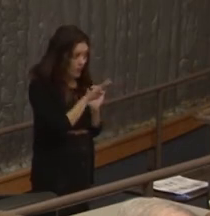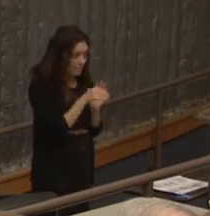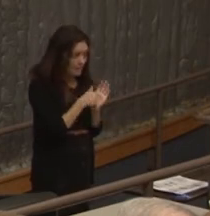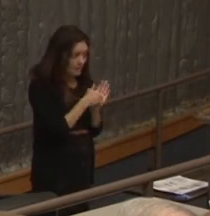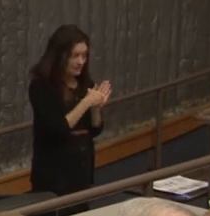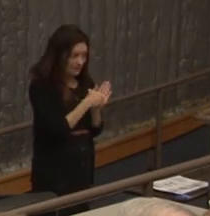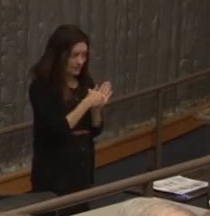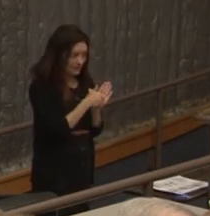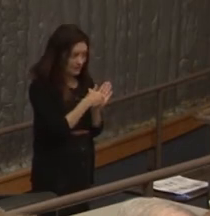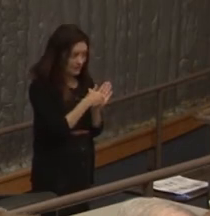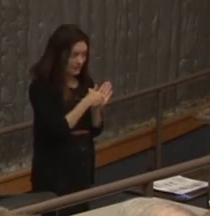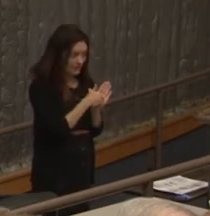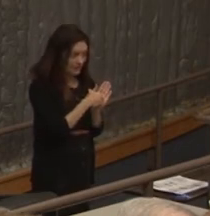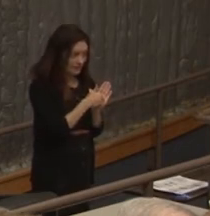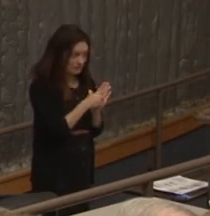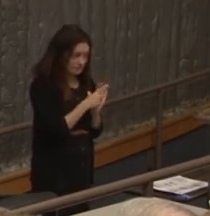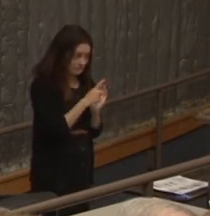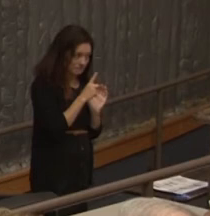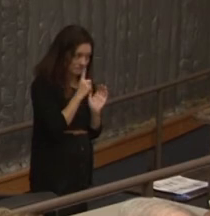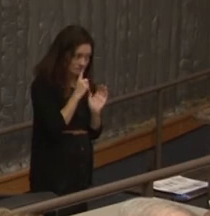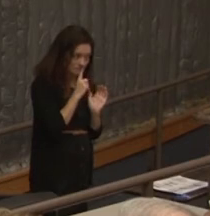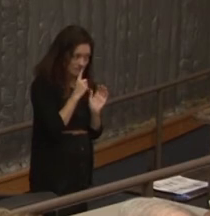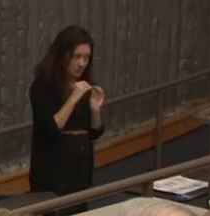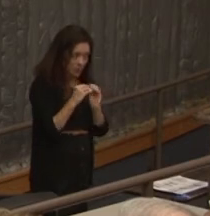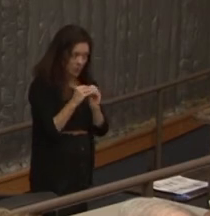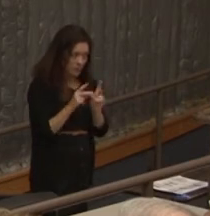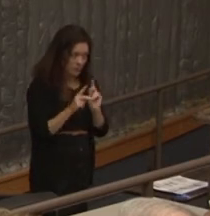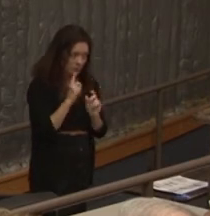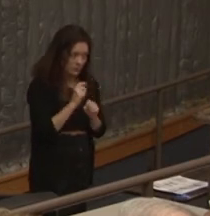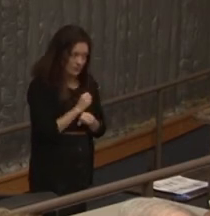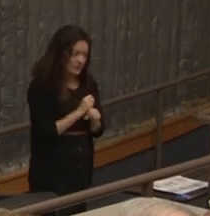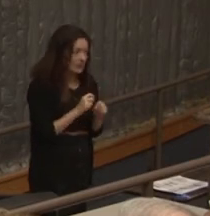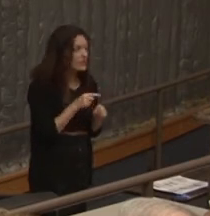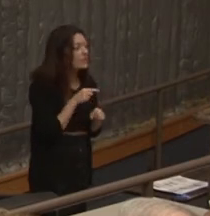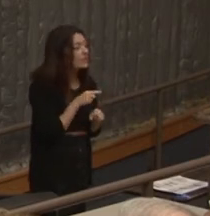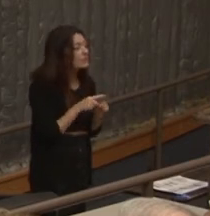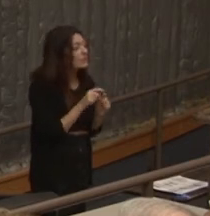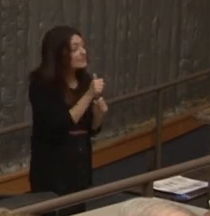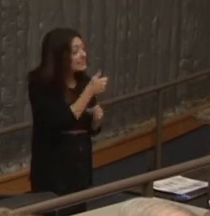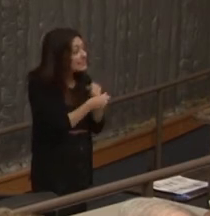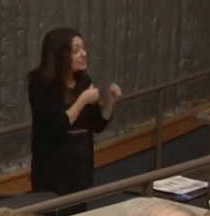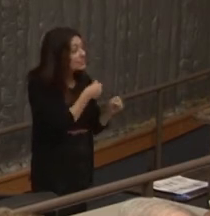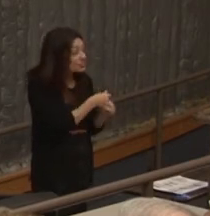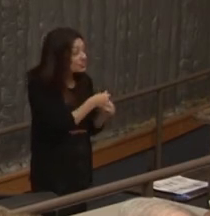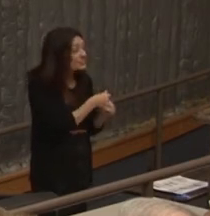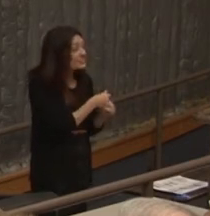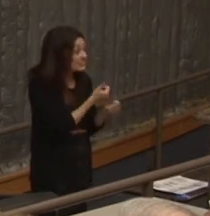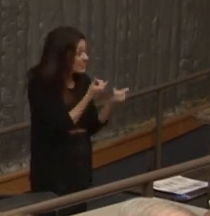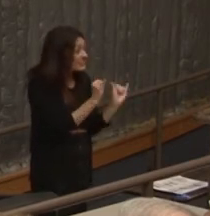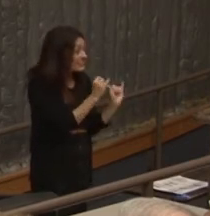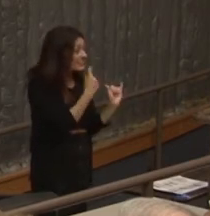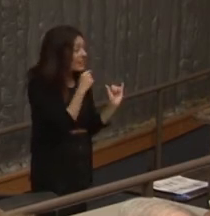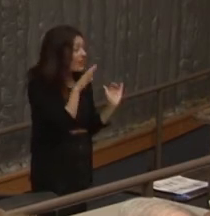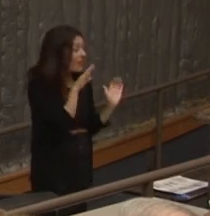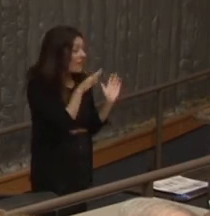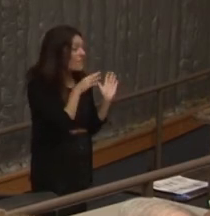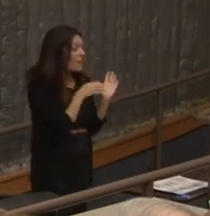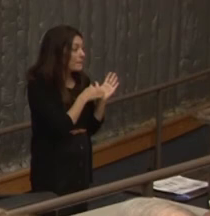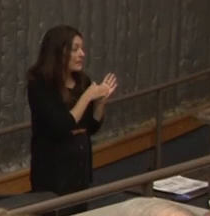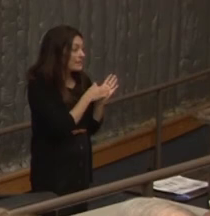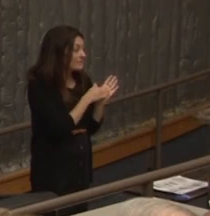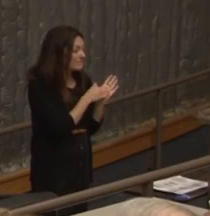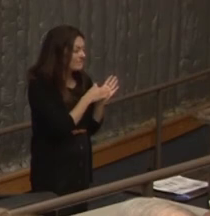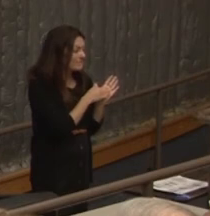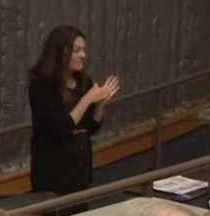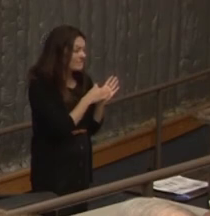persisted. This is already 19 years after the war. It persisted for another 10 years until the demographers began doing